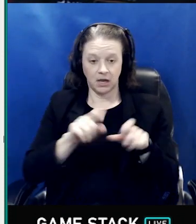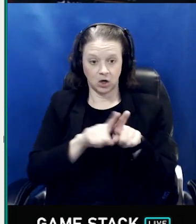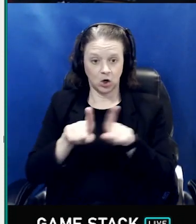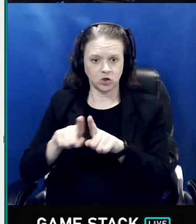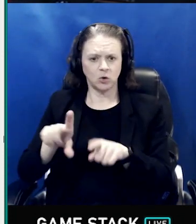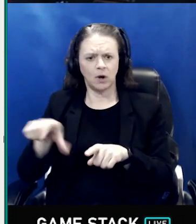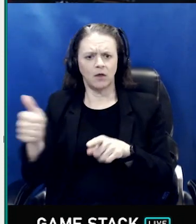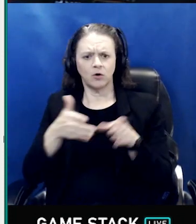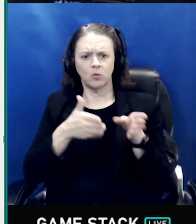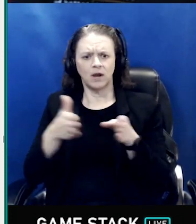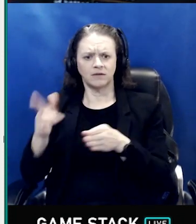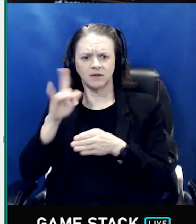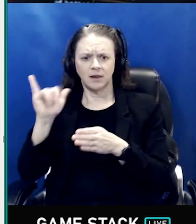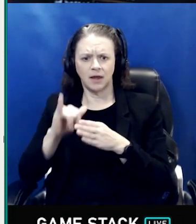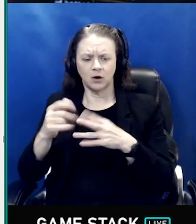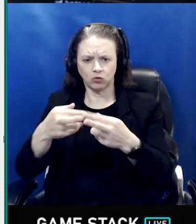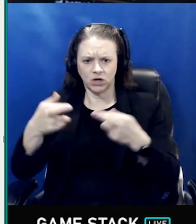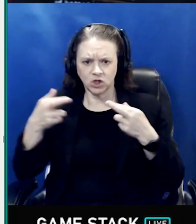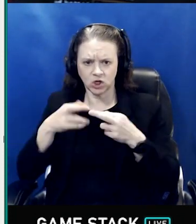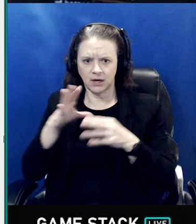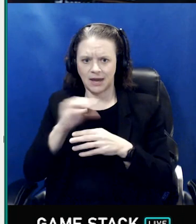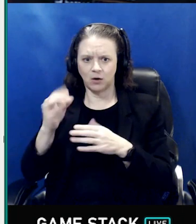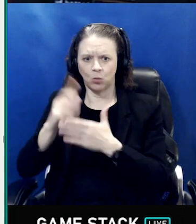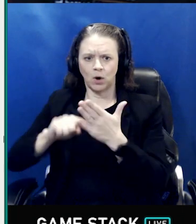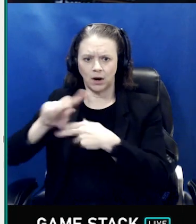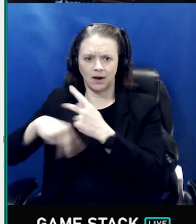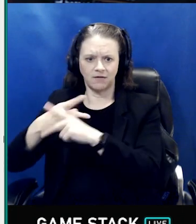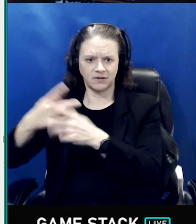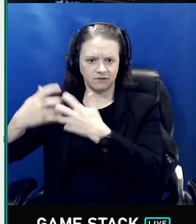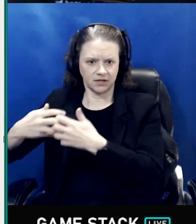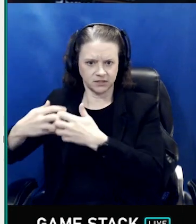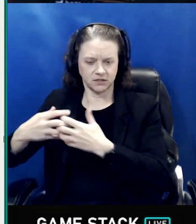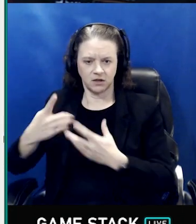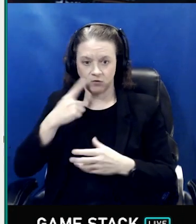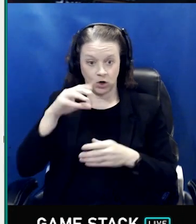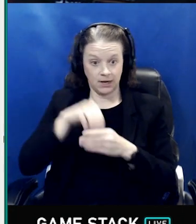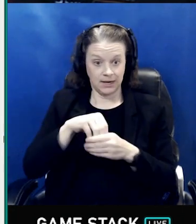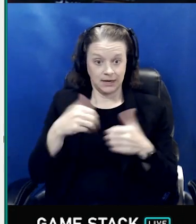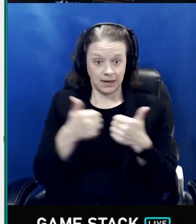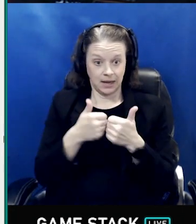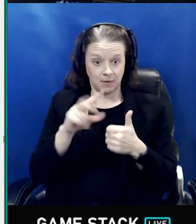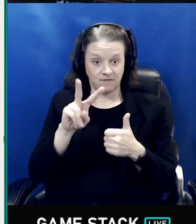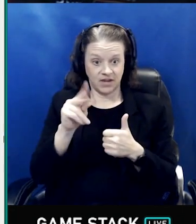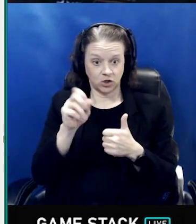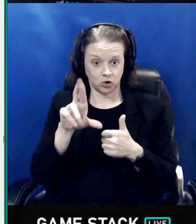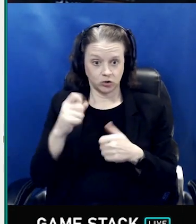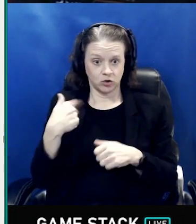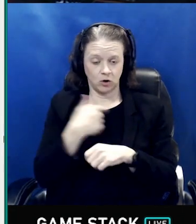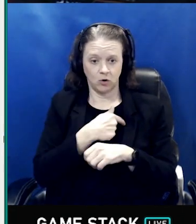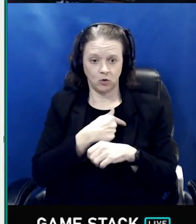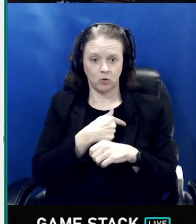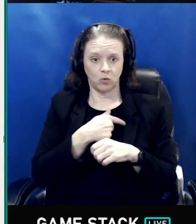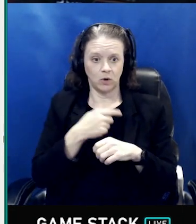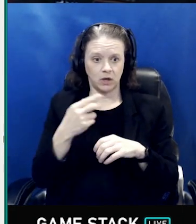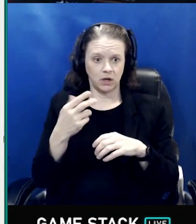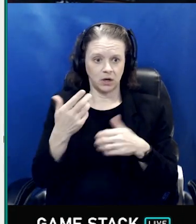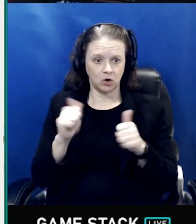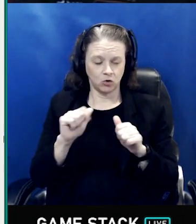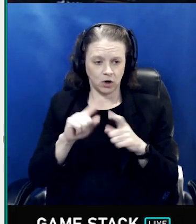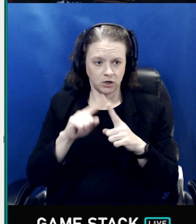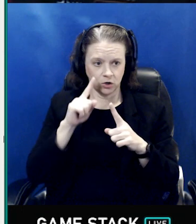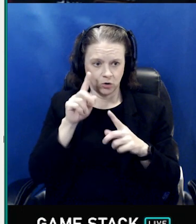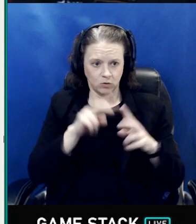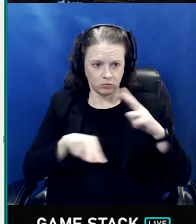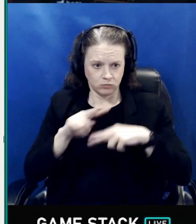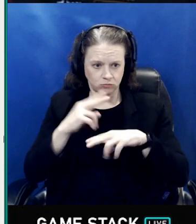devices. For in-game factors, we build RFM, which means recency, frequency, and monitoring model, which